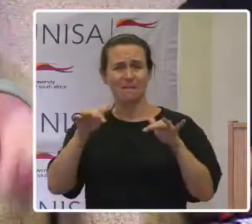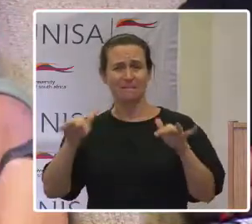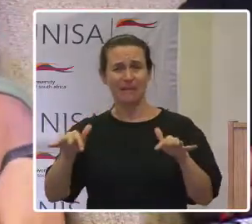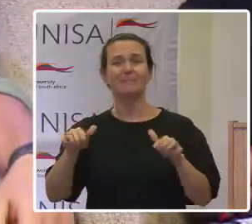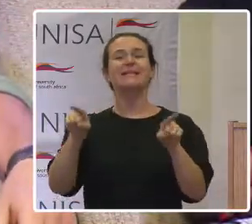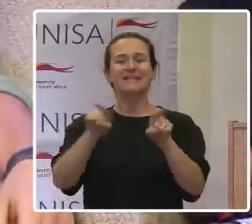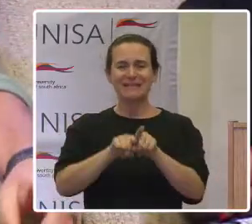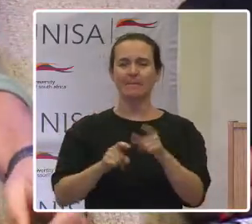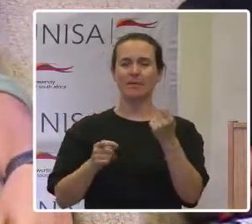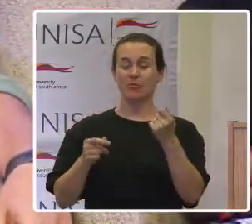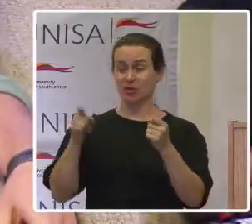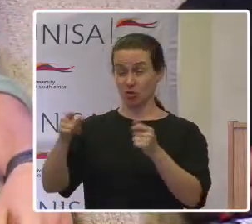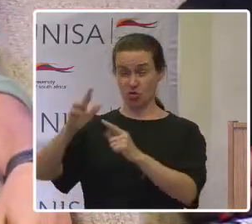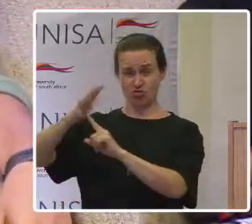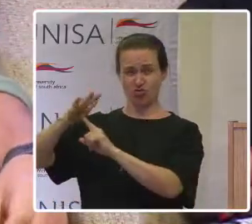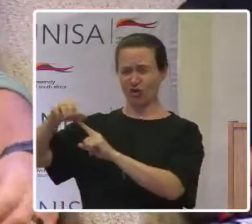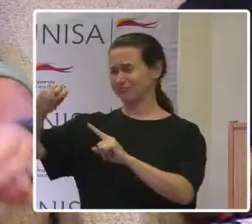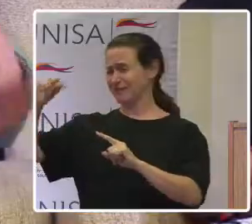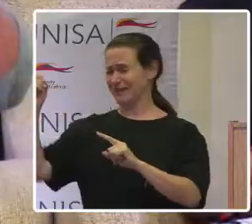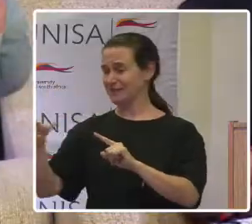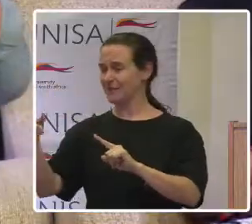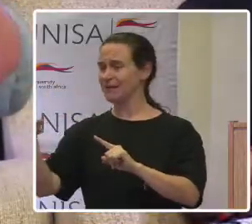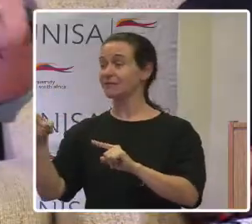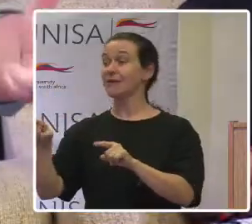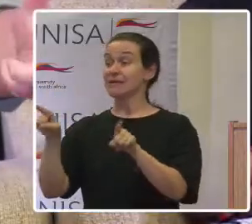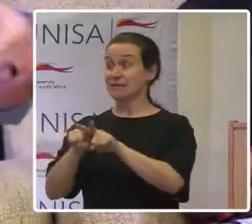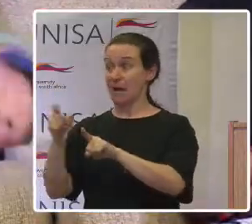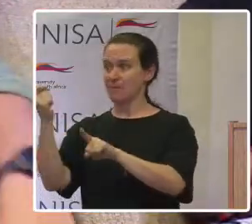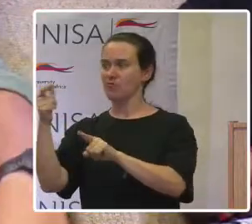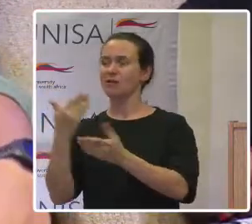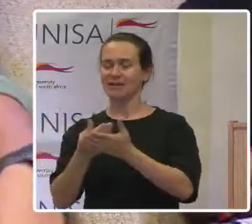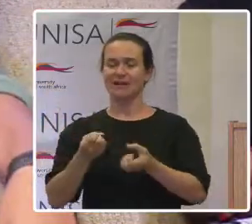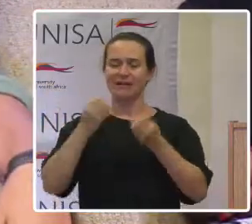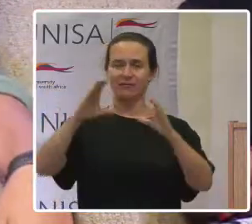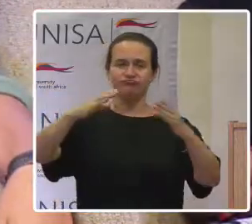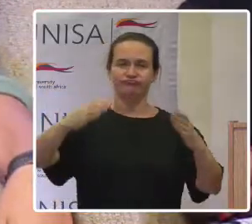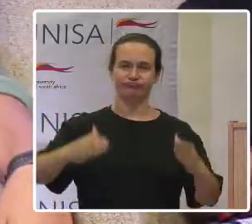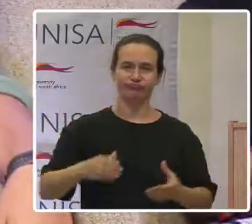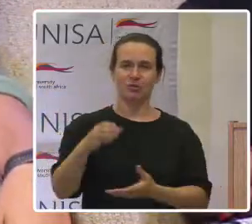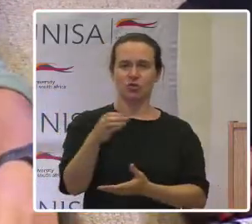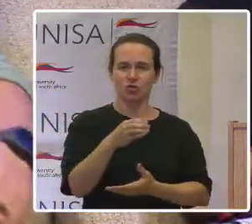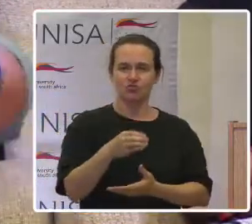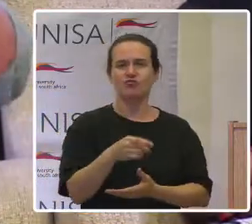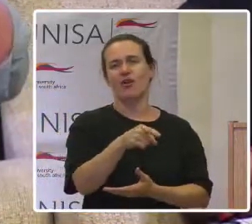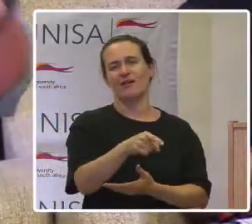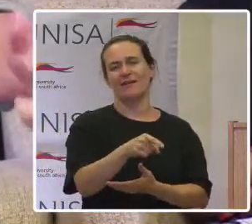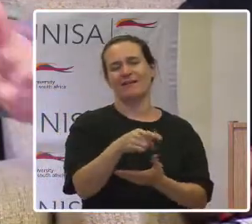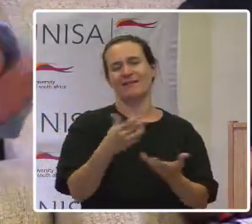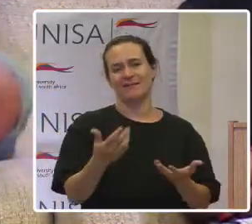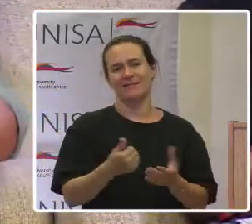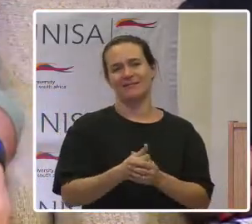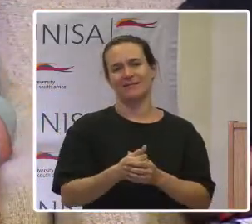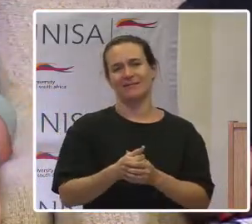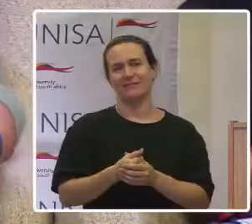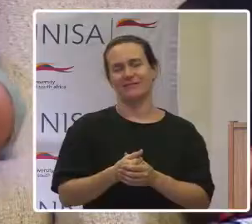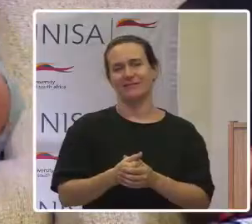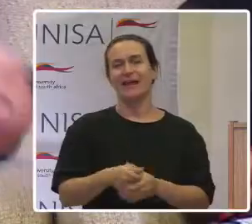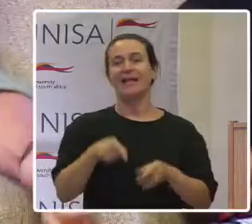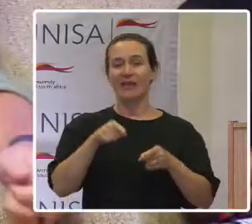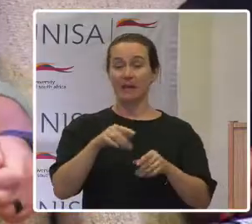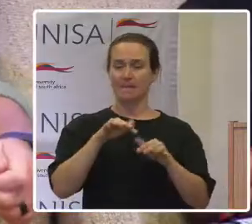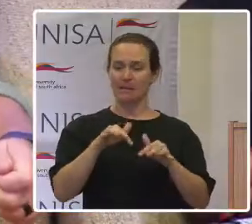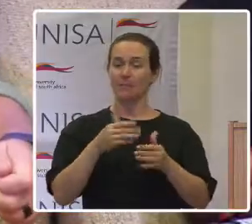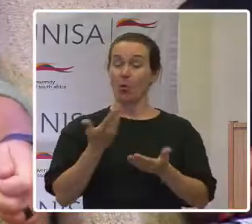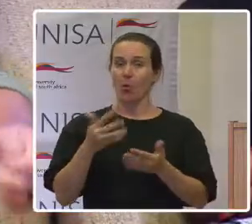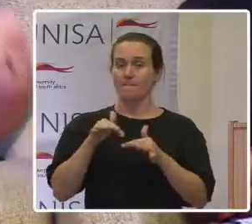what one of those drones would have cost. Giving the guys a salary per day, and at least people have the dignity of